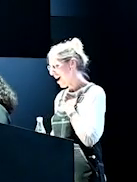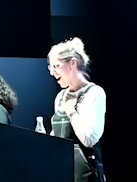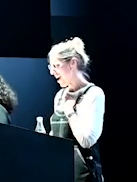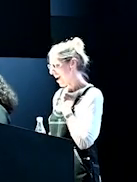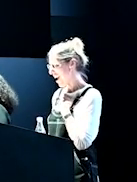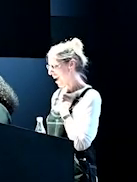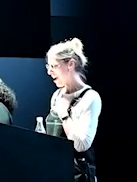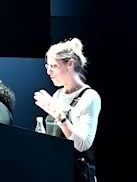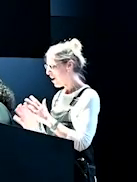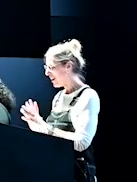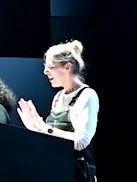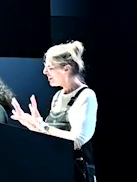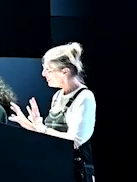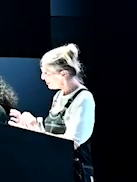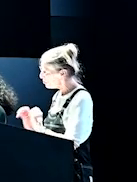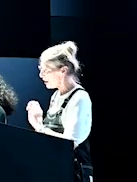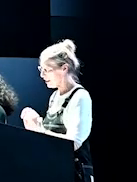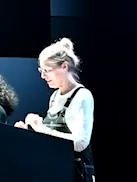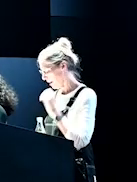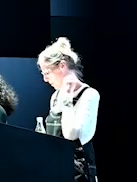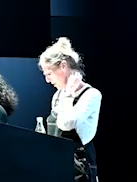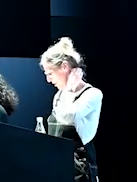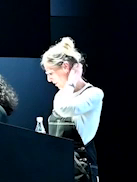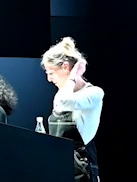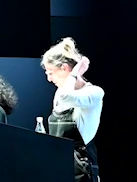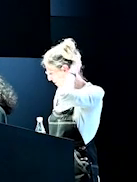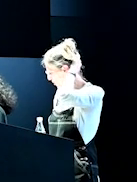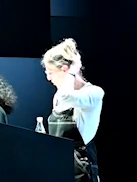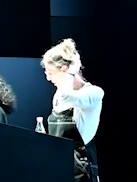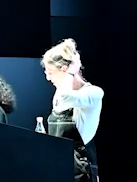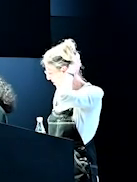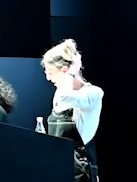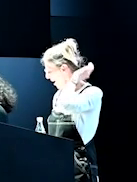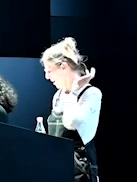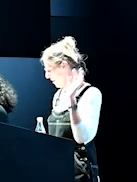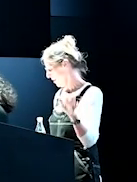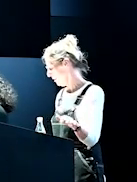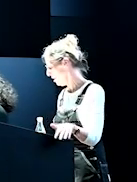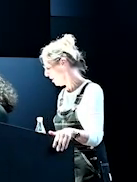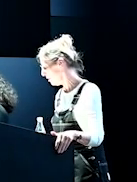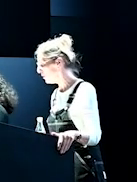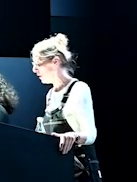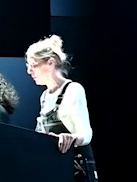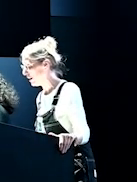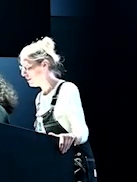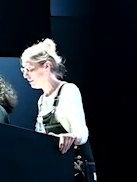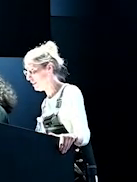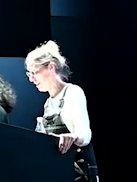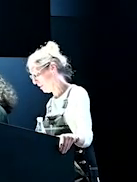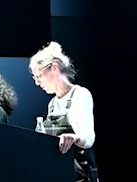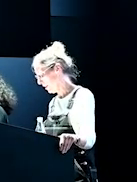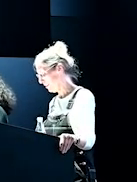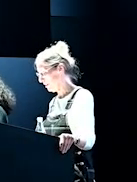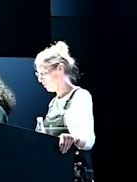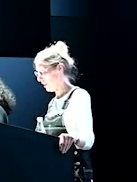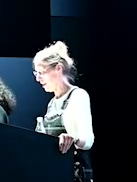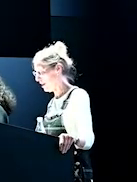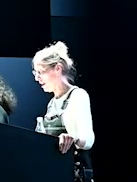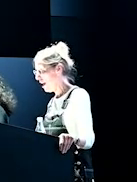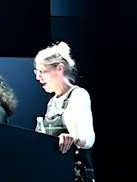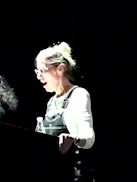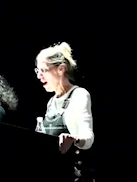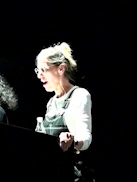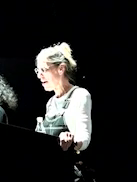So I am, while I continue my little side project of tutoring, which I call heroic, because I think reading's still